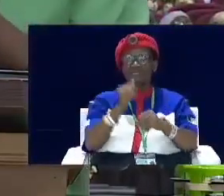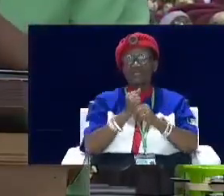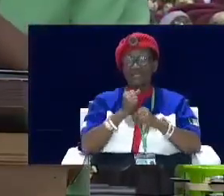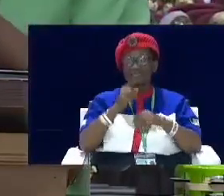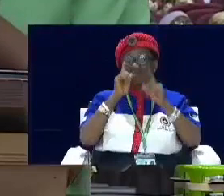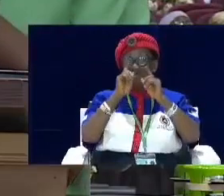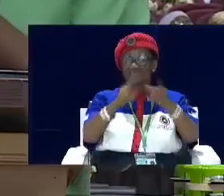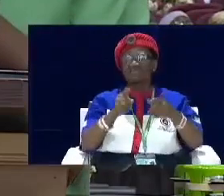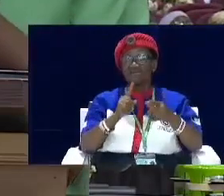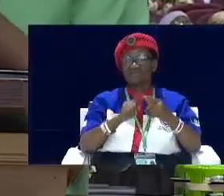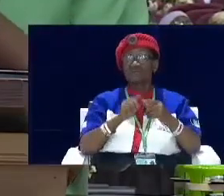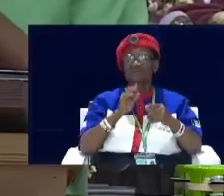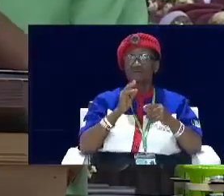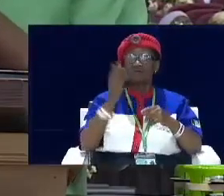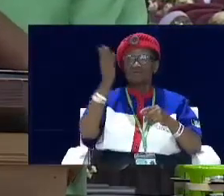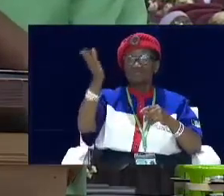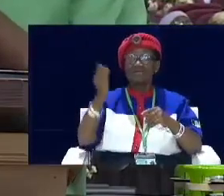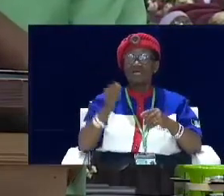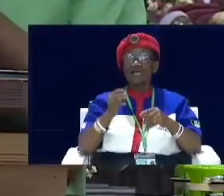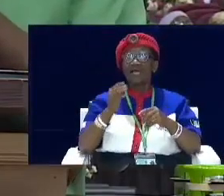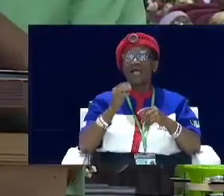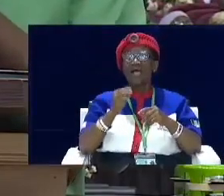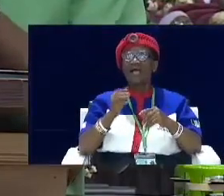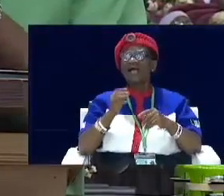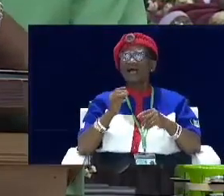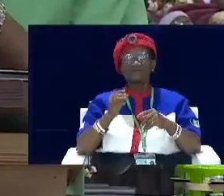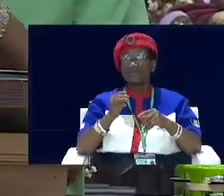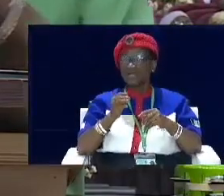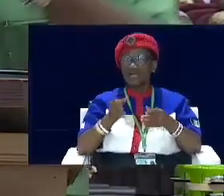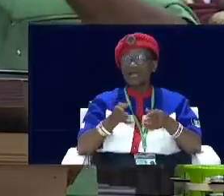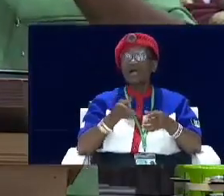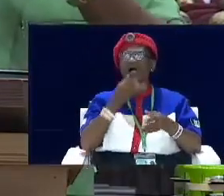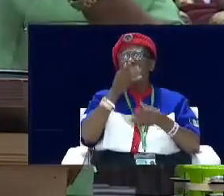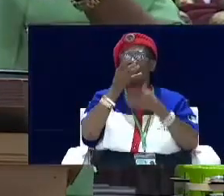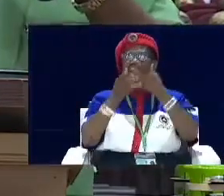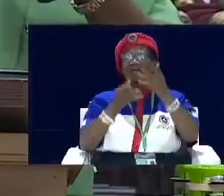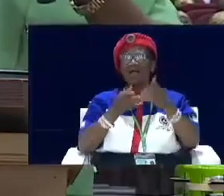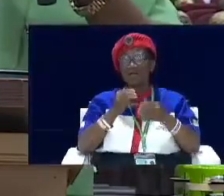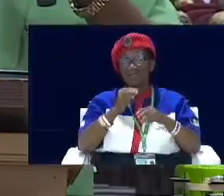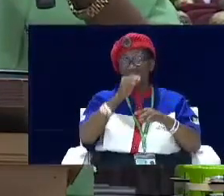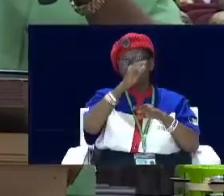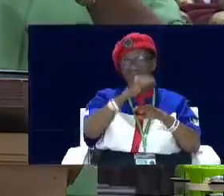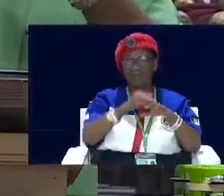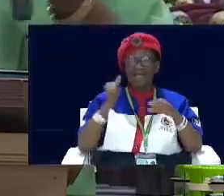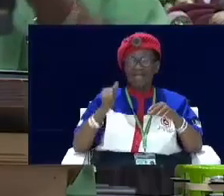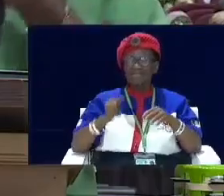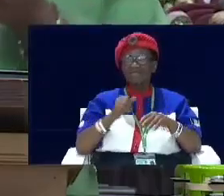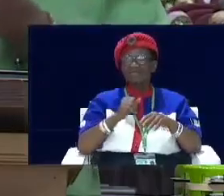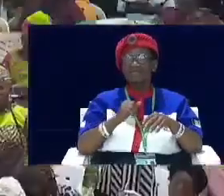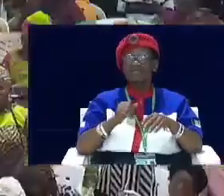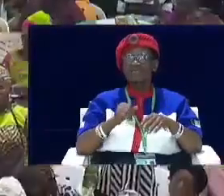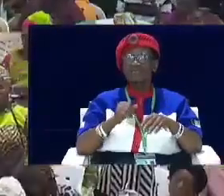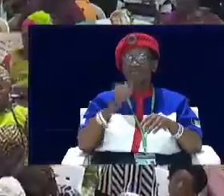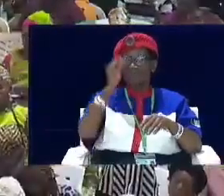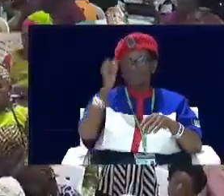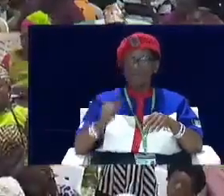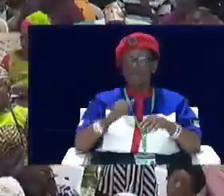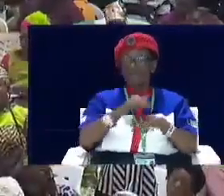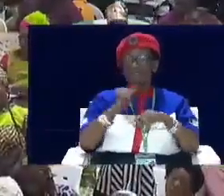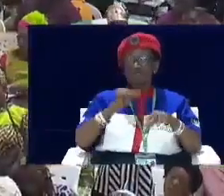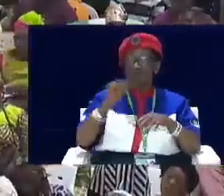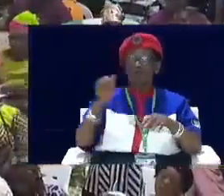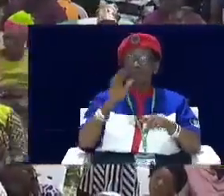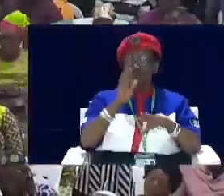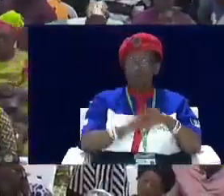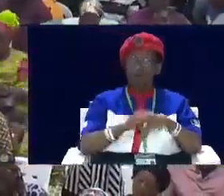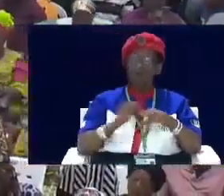prayers. Awon eyan ori adura won wa ri dan sadura won gba. By calling on your God. Nipa pipe Olorun